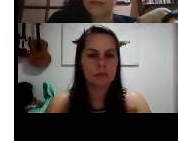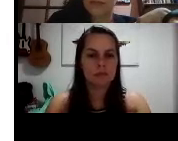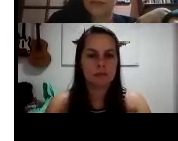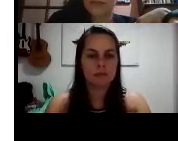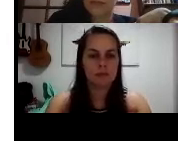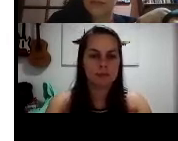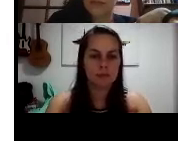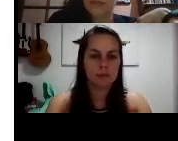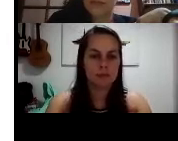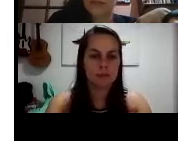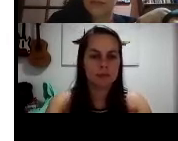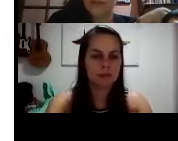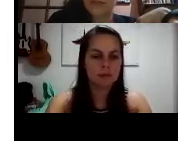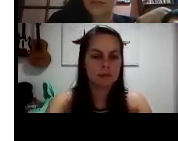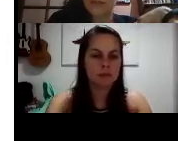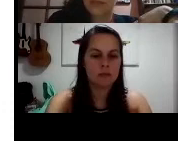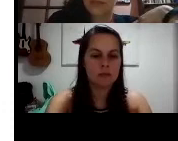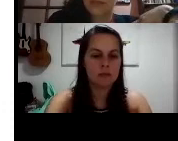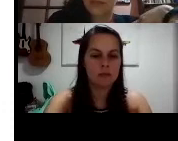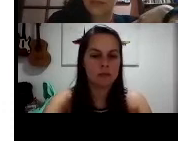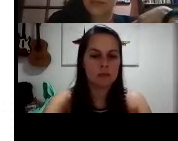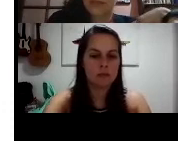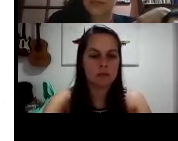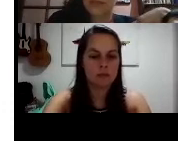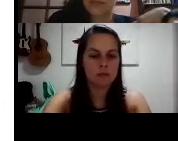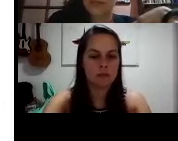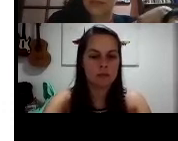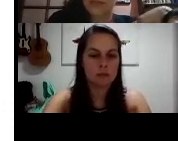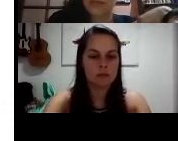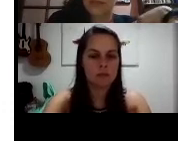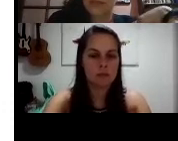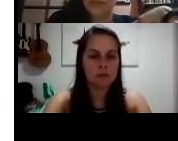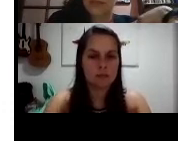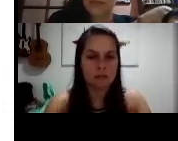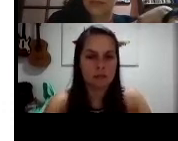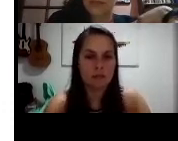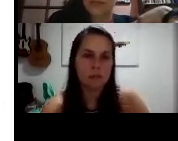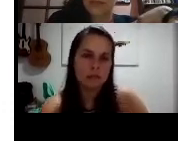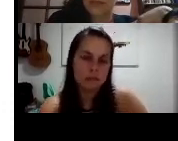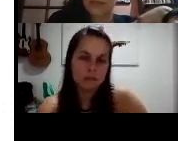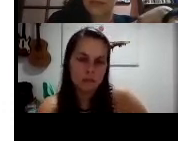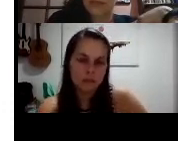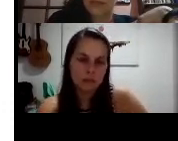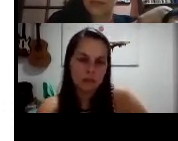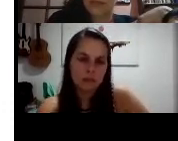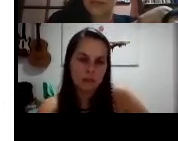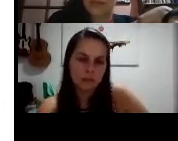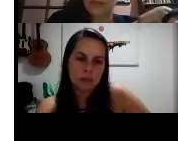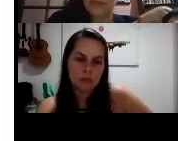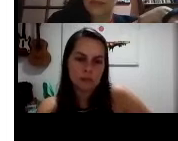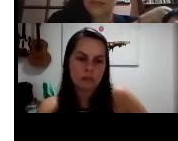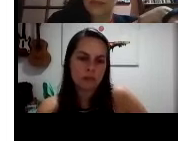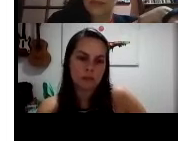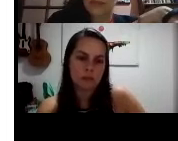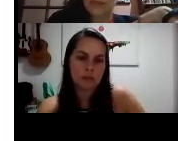question. People often explain to me why this or that method of making a collective decision was a good